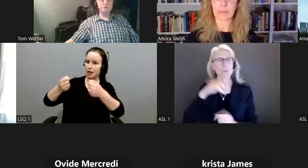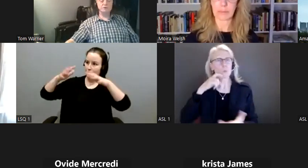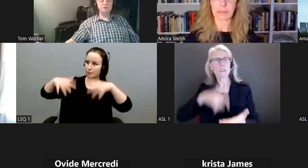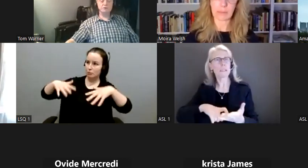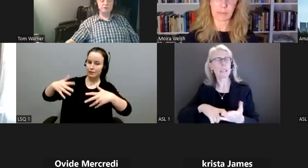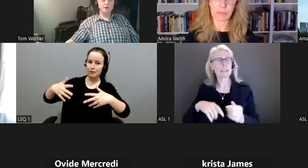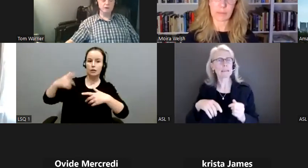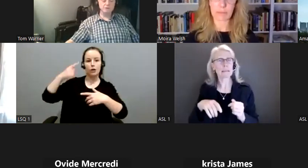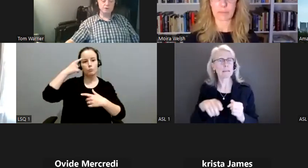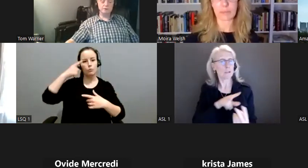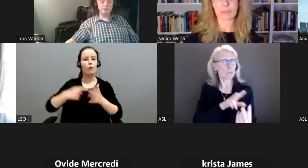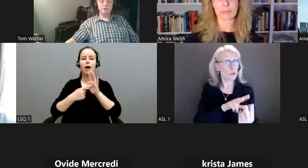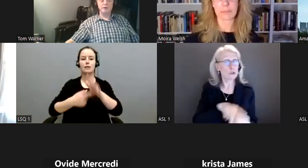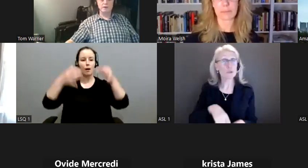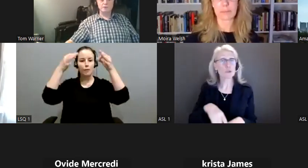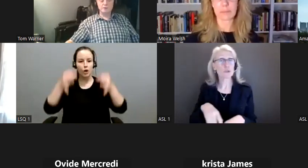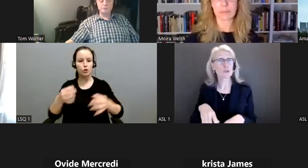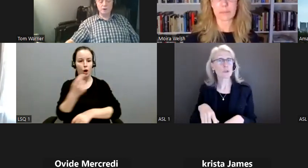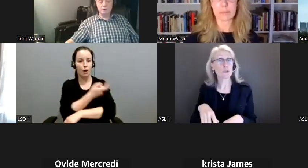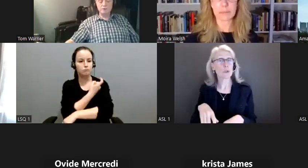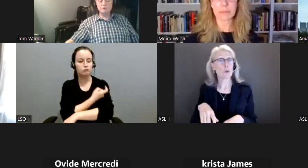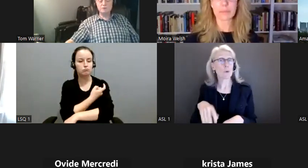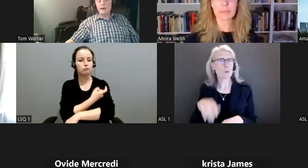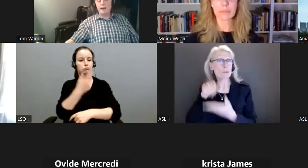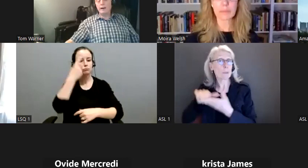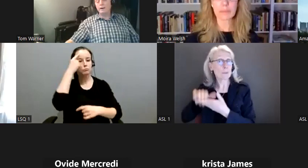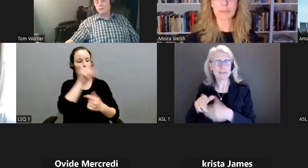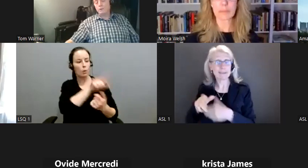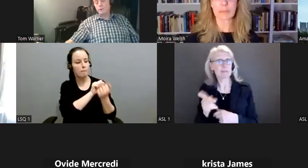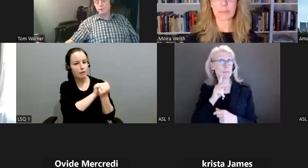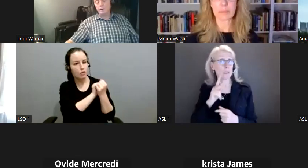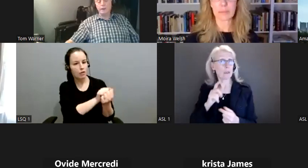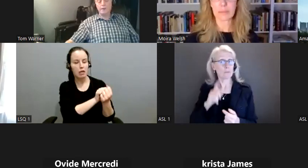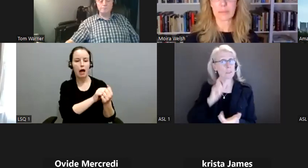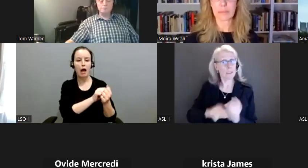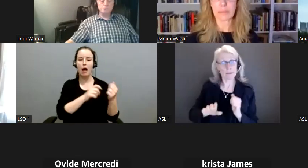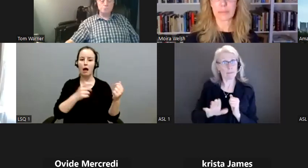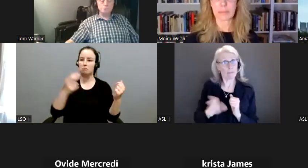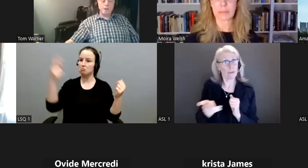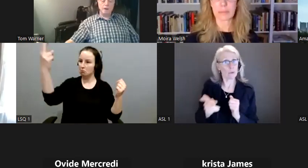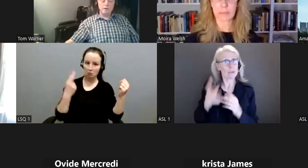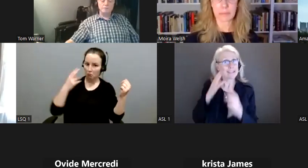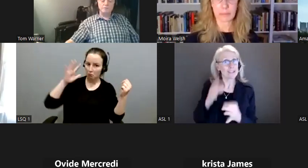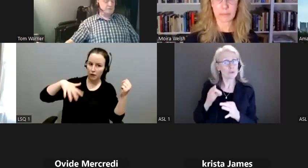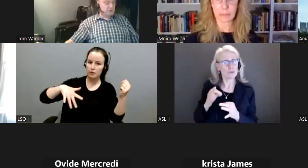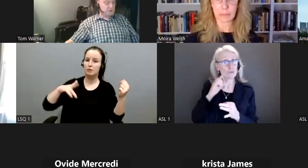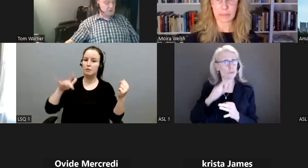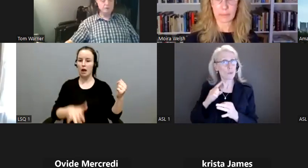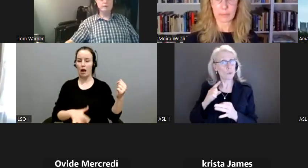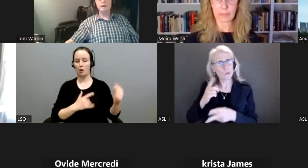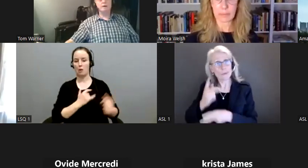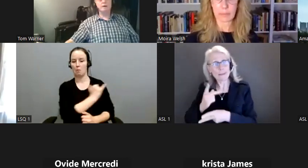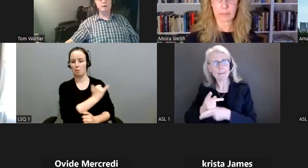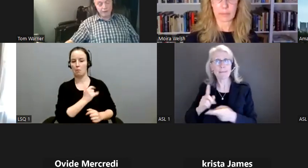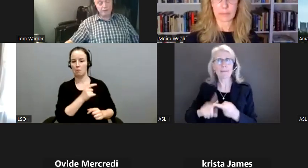medical decisions for their partners or for